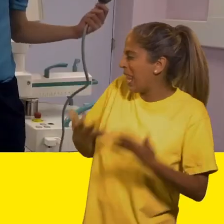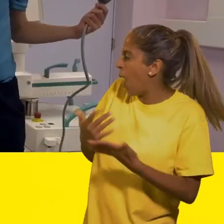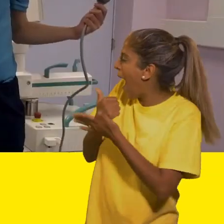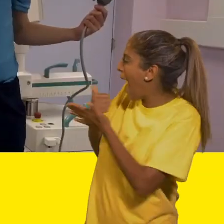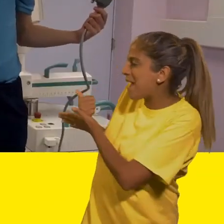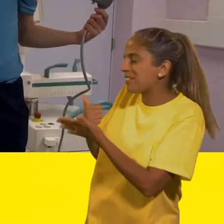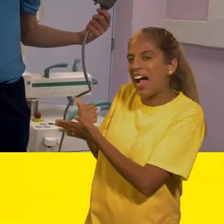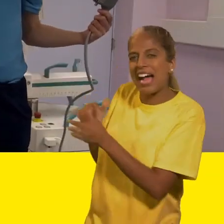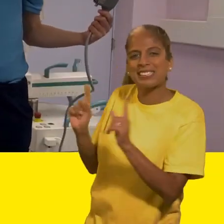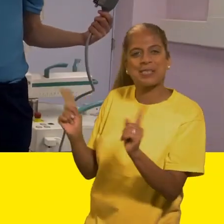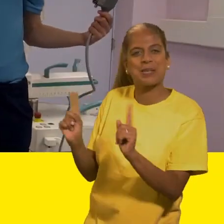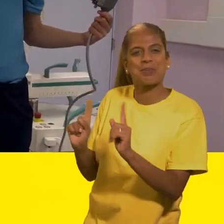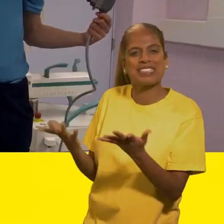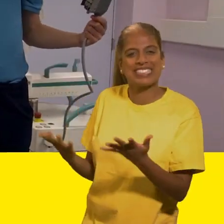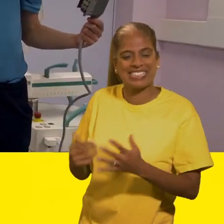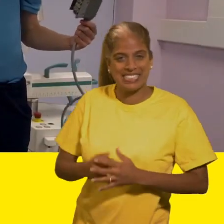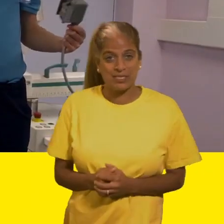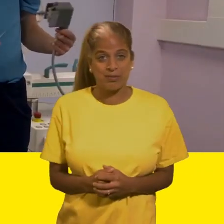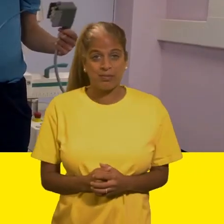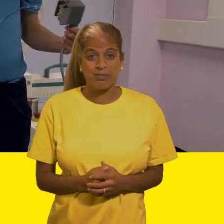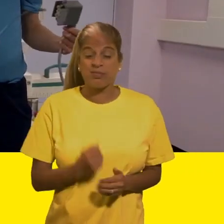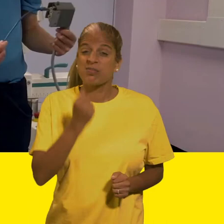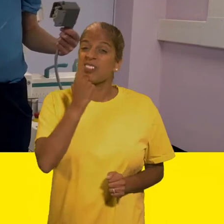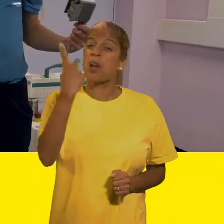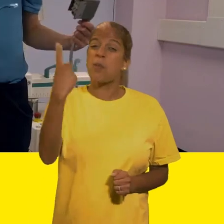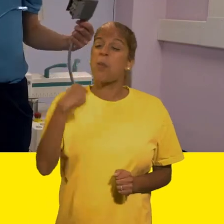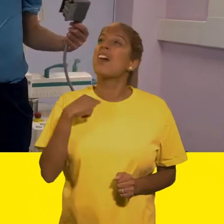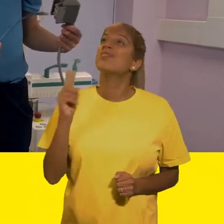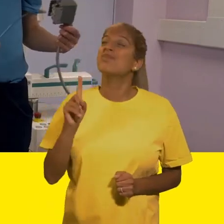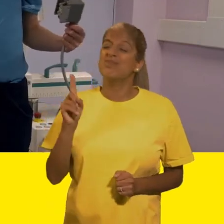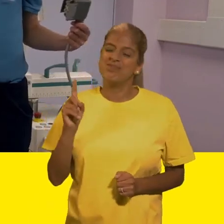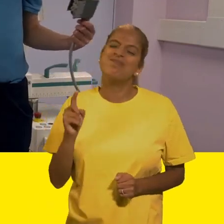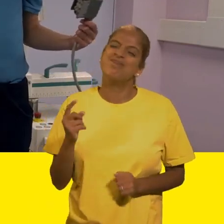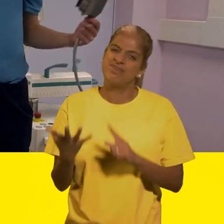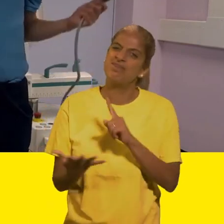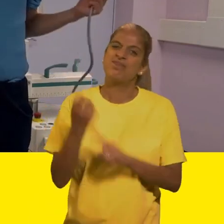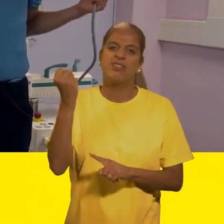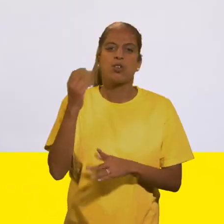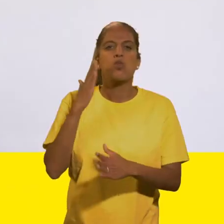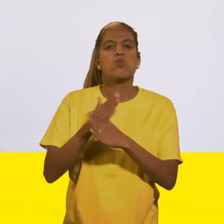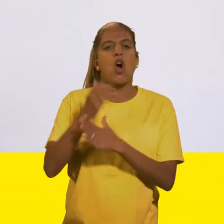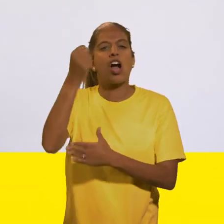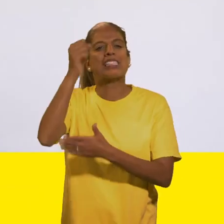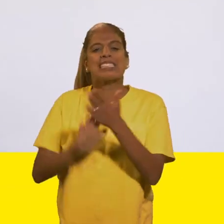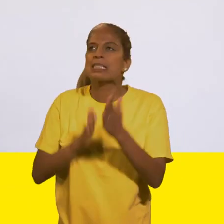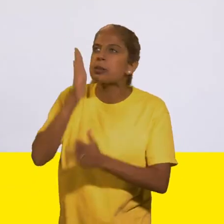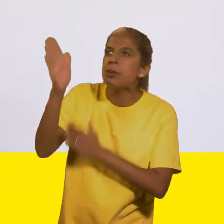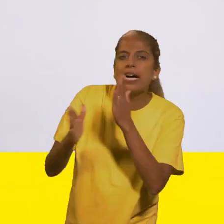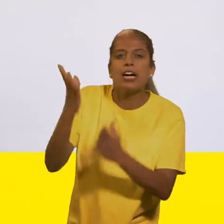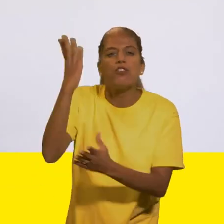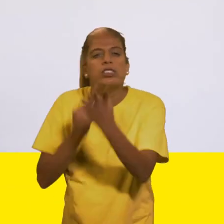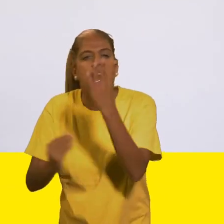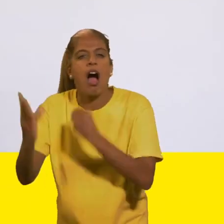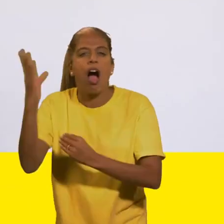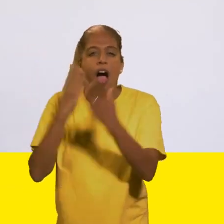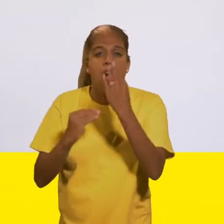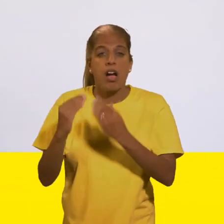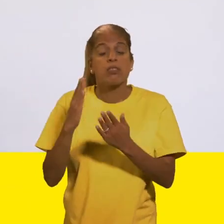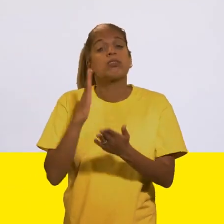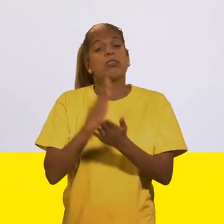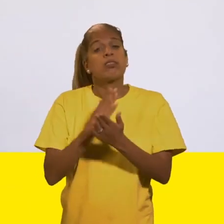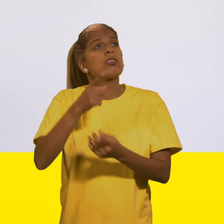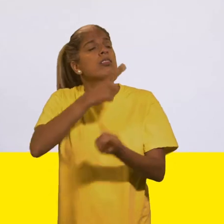The number one thing I would say is get some work experience. I think practically all university